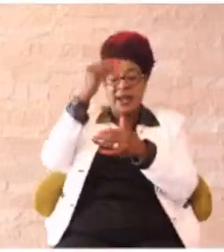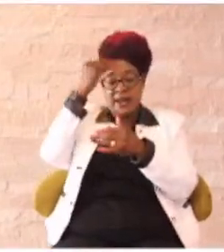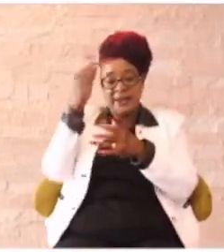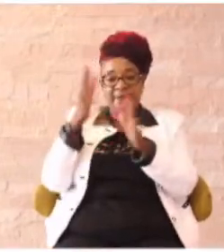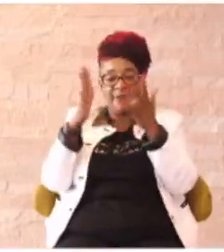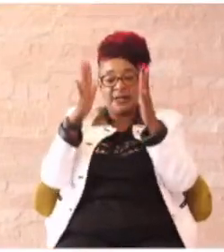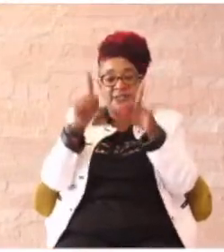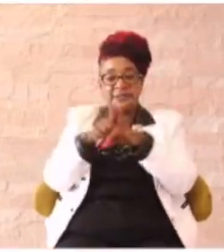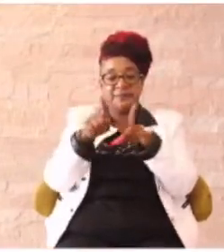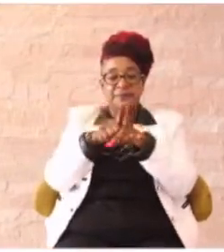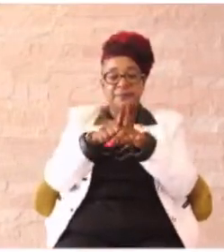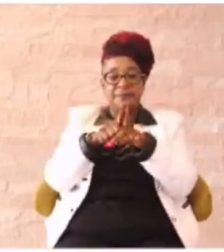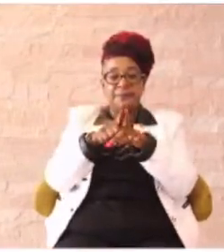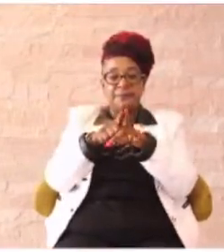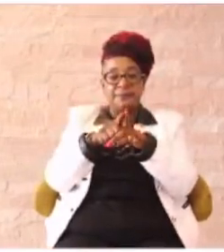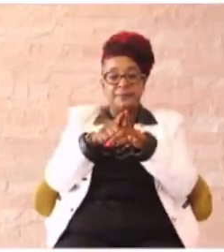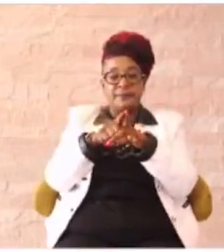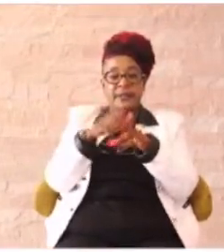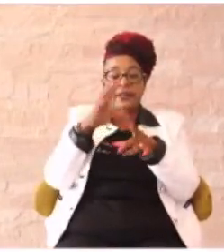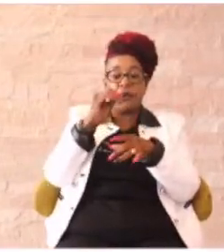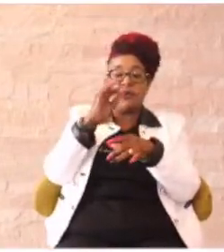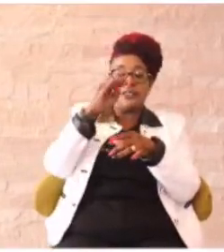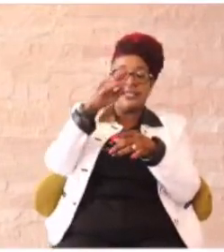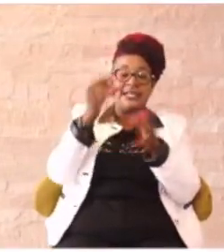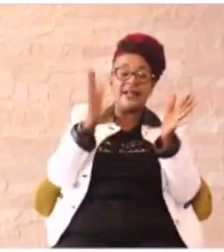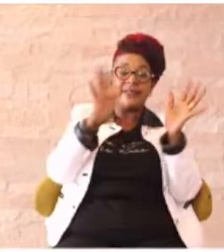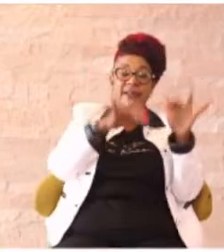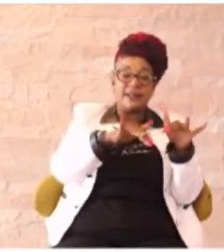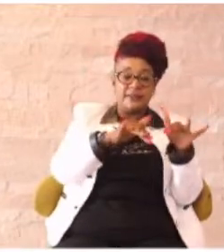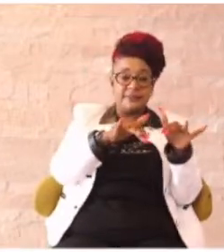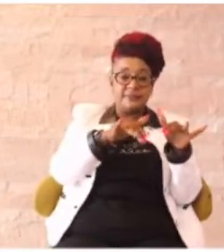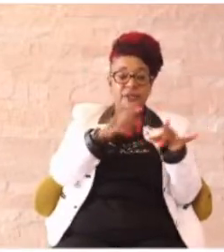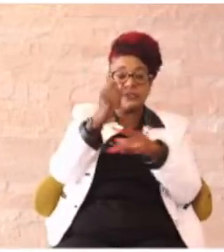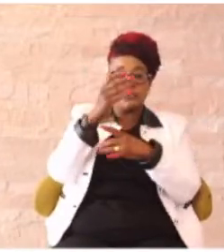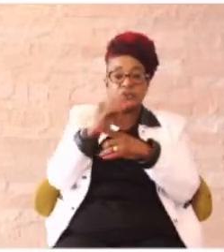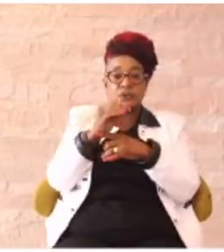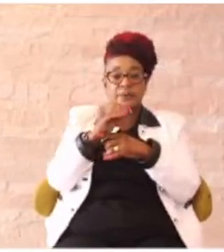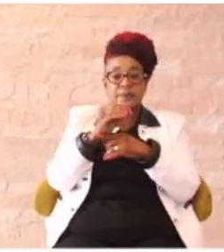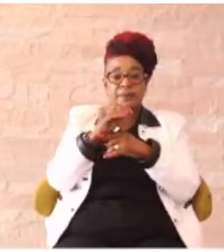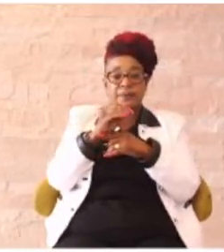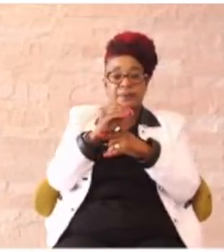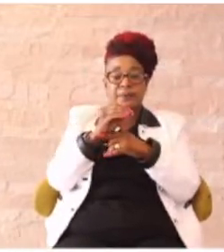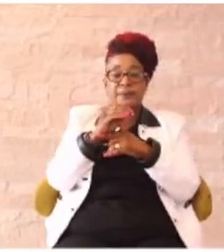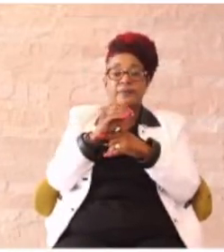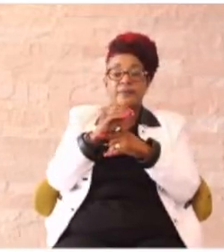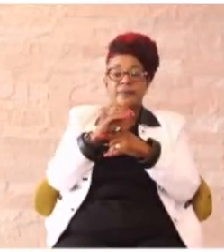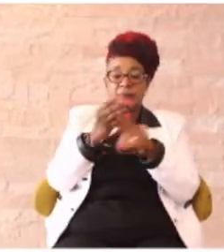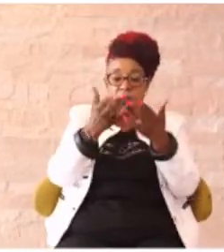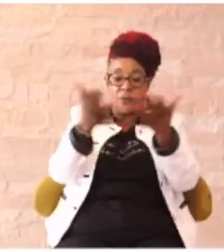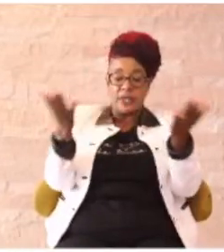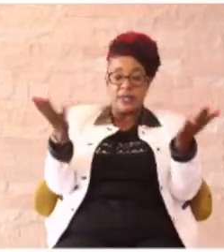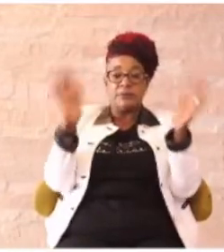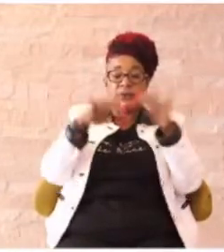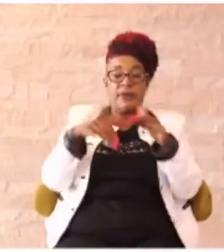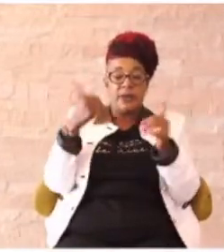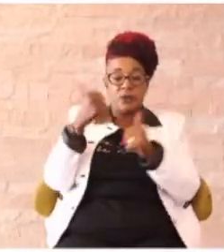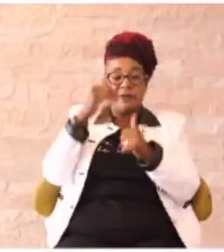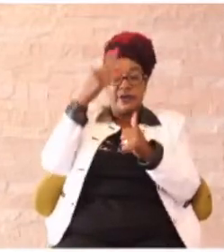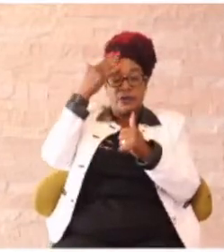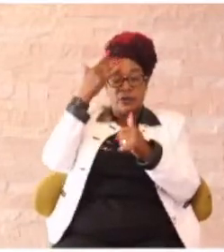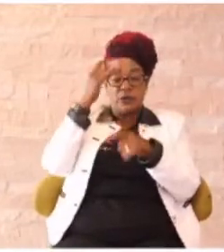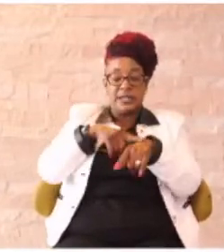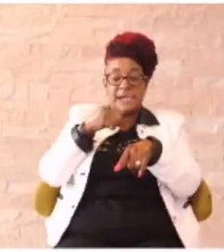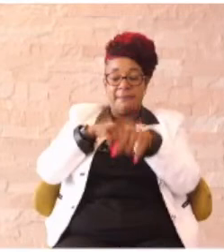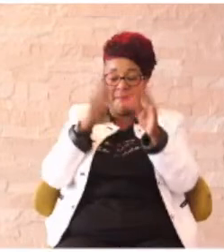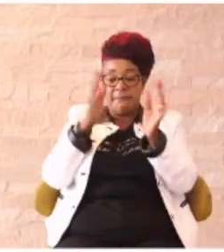event and then the content gathering. So I'm so glad it came together, because you never know. In the planning phase, you